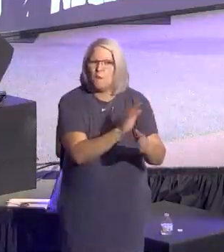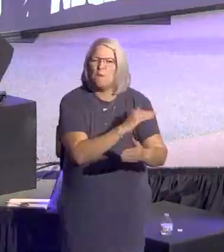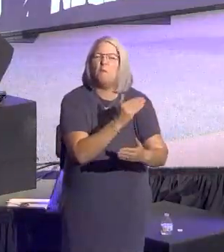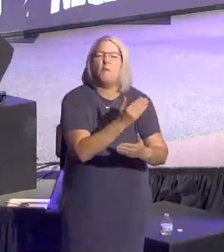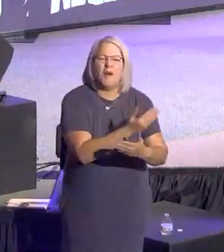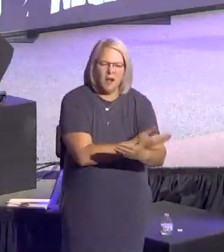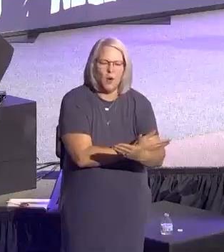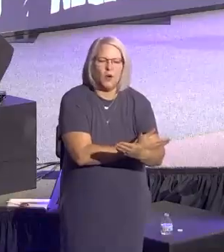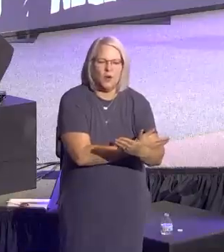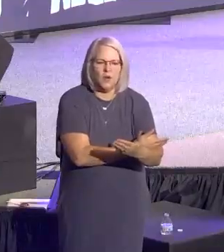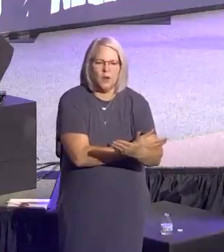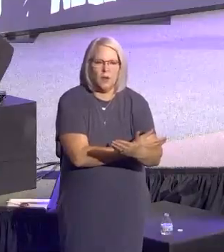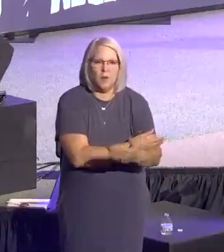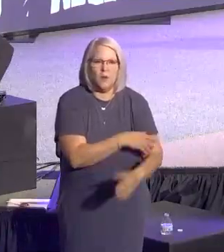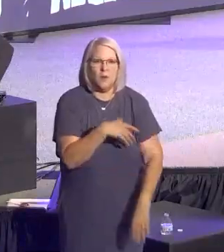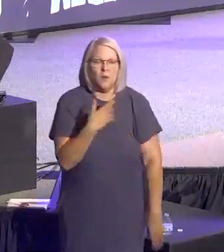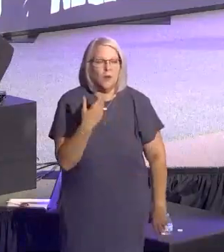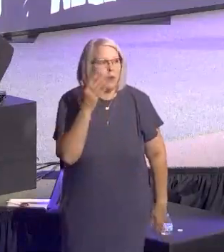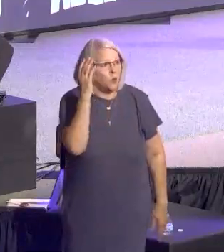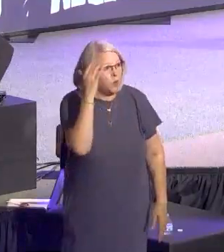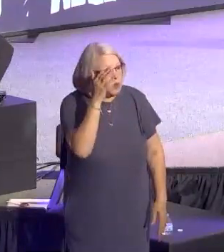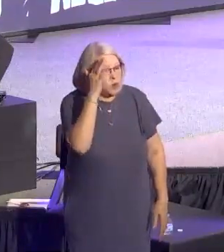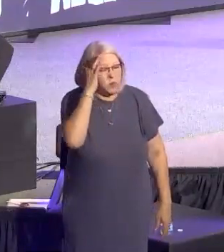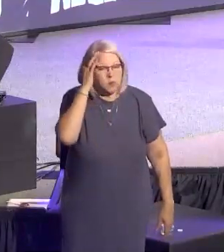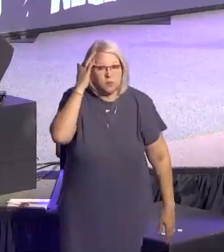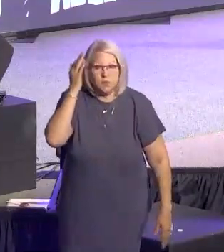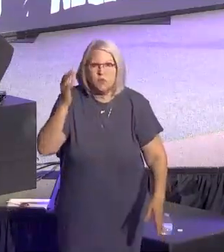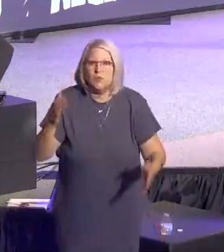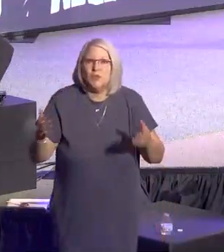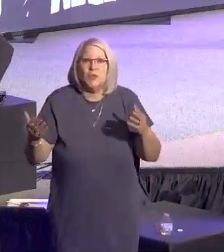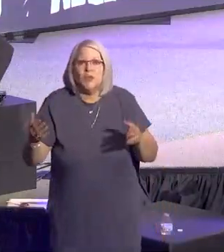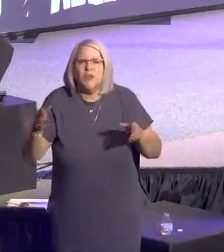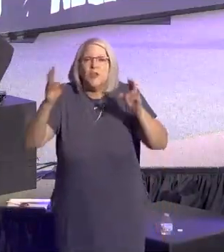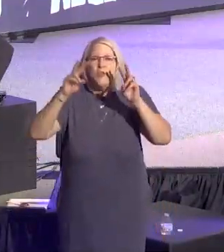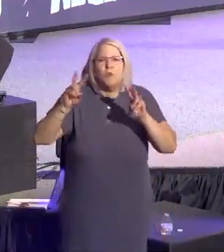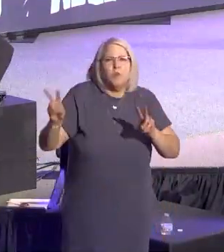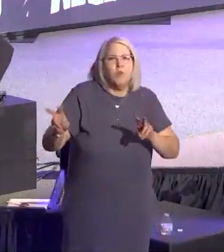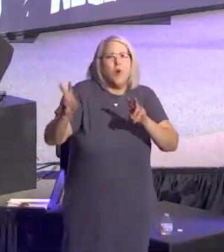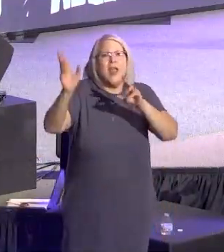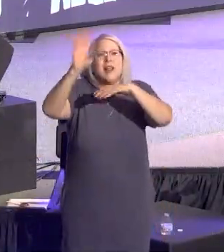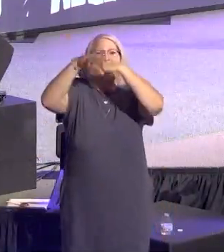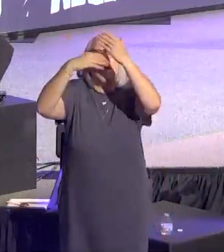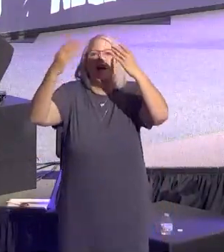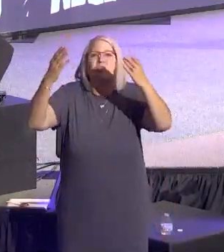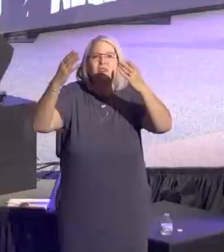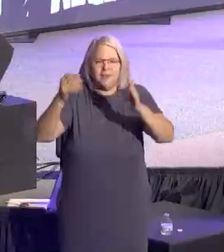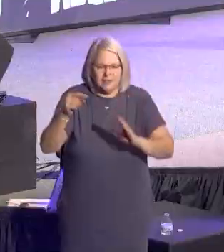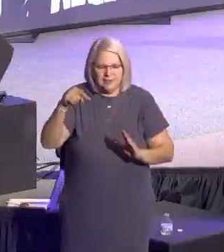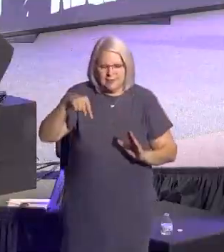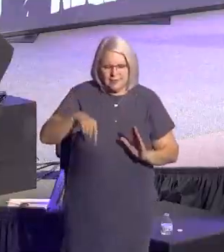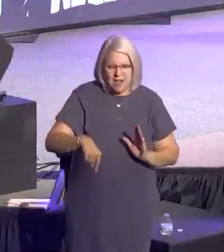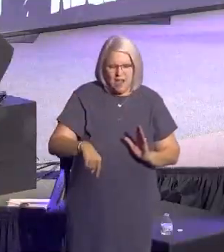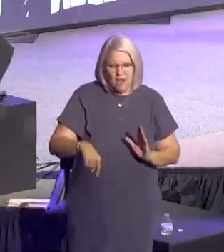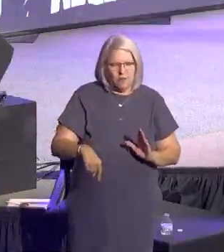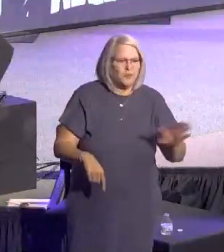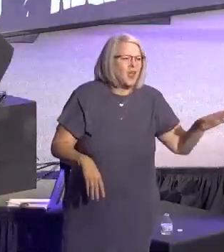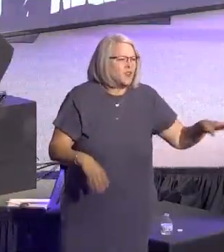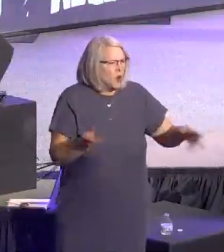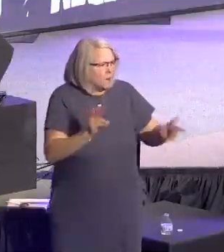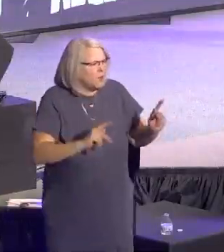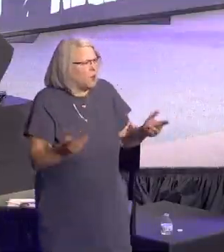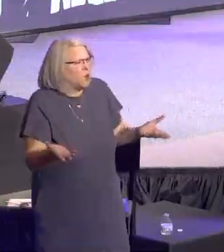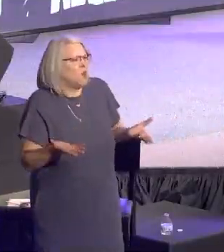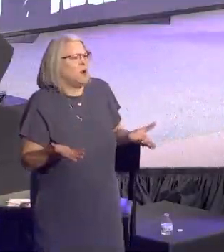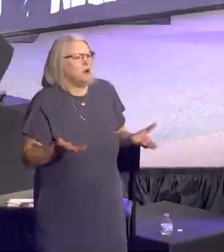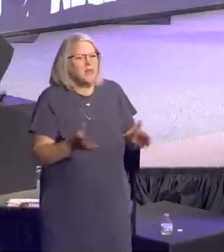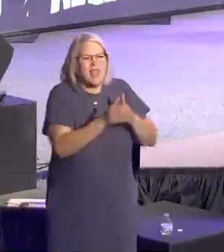You know, the way up in the kingdom of God is down. We have people that come in and want to do things here in the church, want to